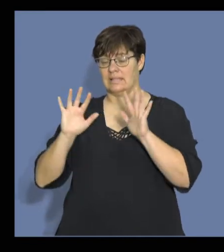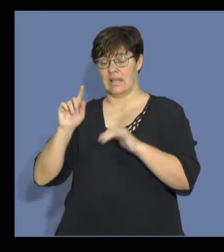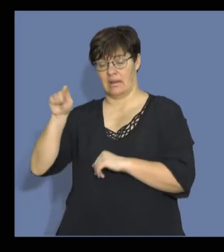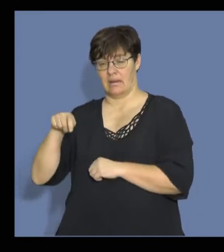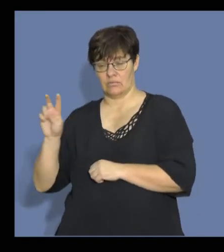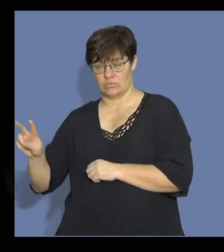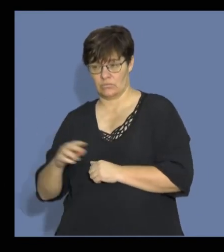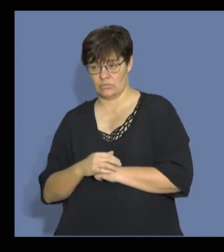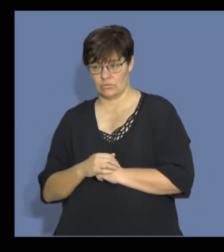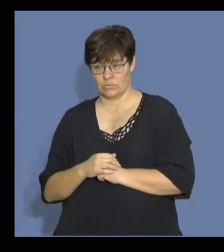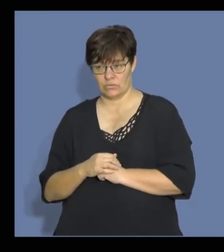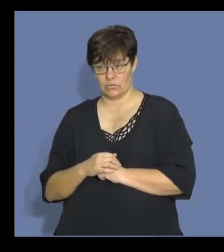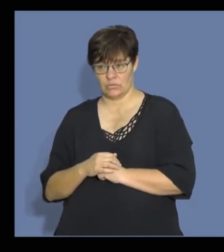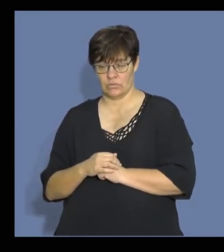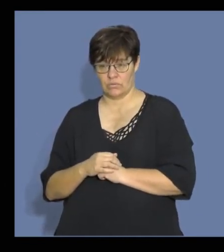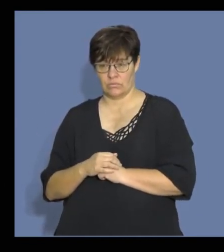10, 2.